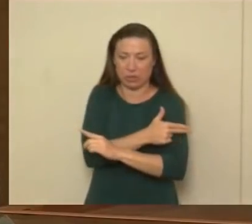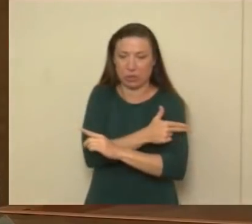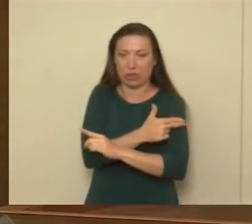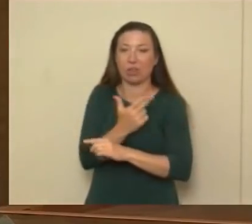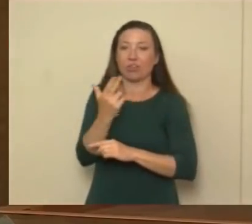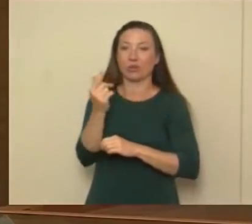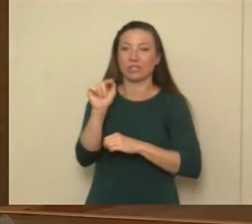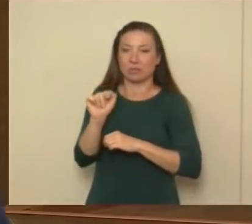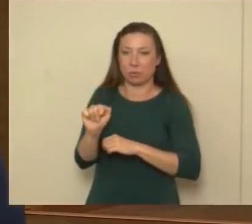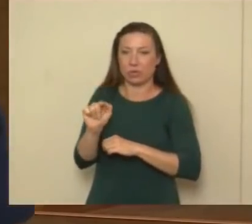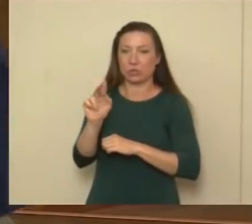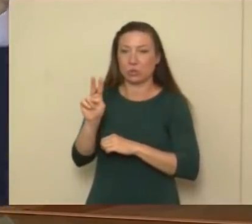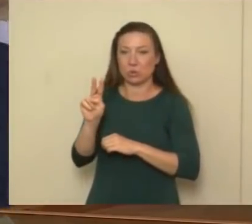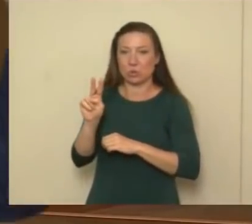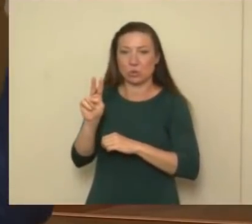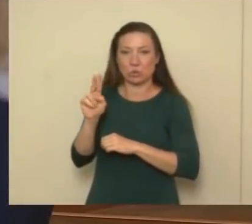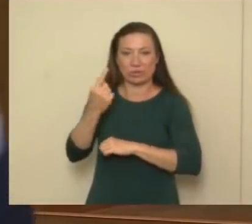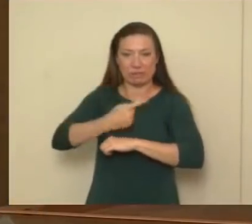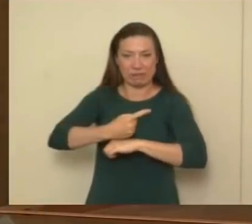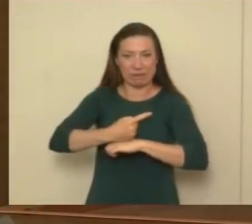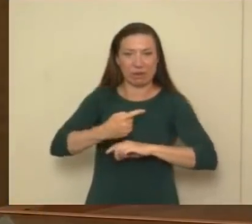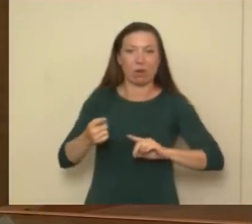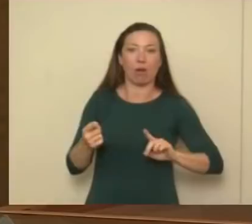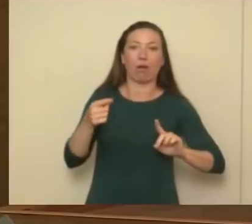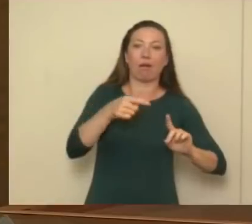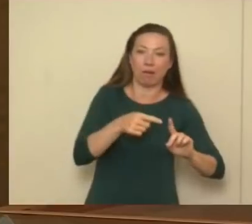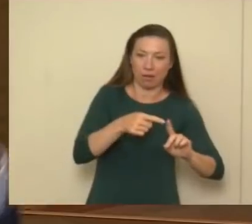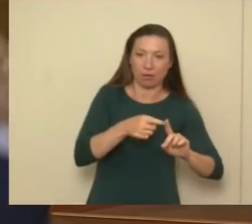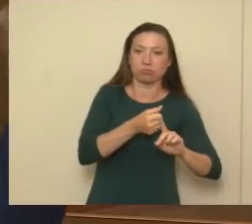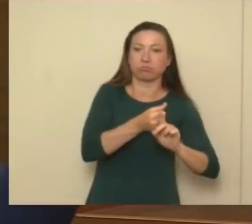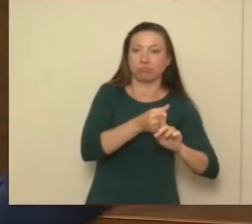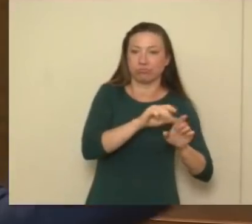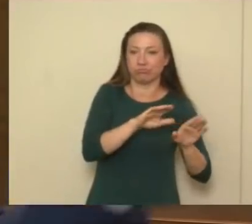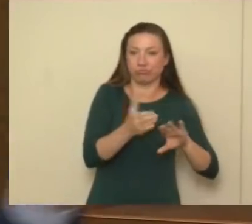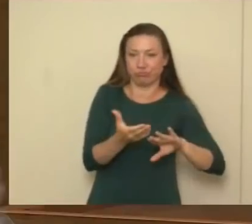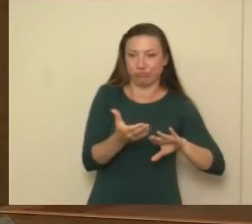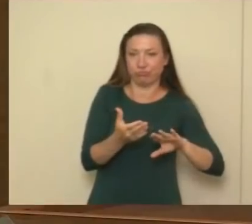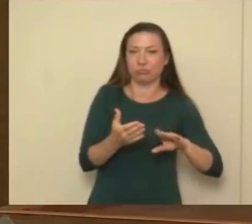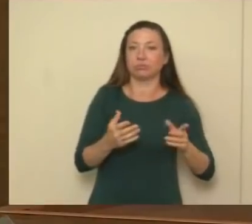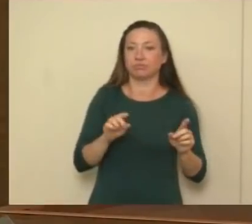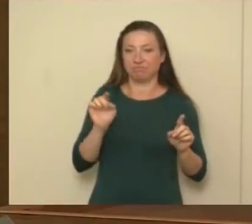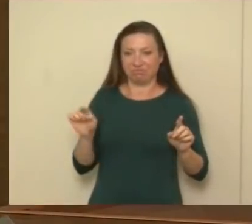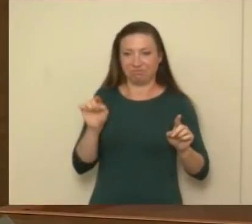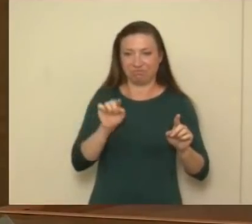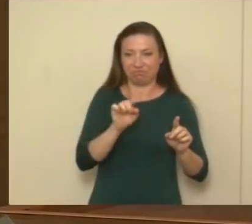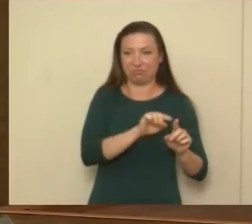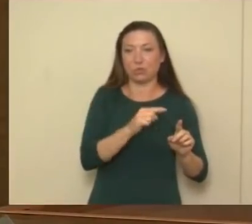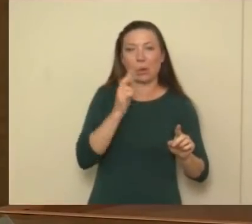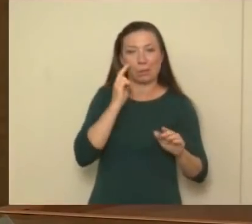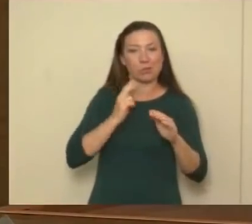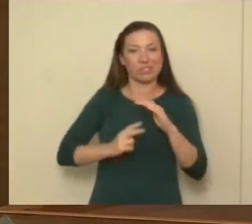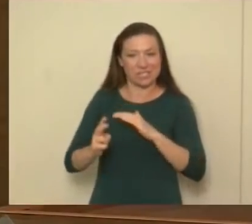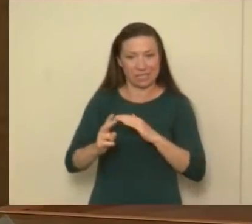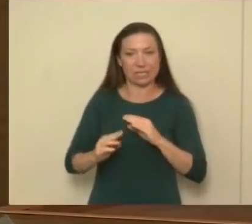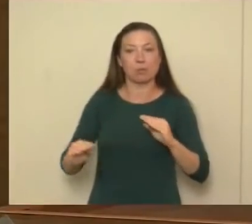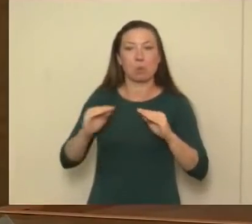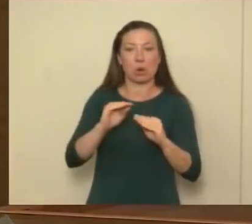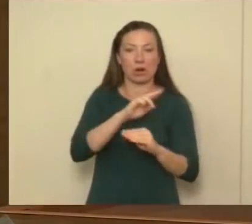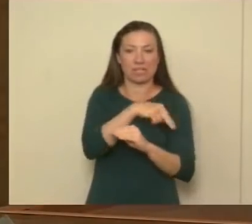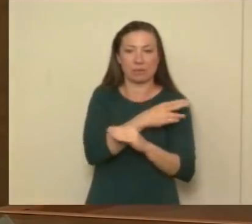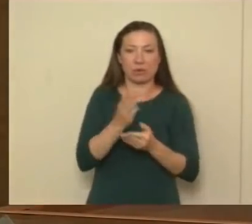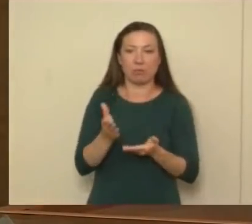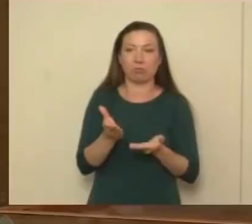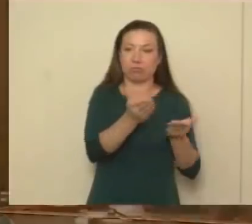increase, a couple weeks out, we'll see another uptick in hospitalizations. A couple weeks after that, sadly, another uptick in